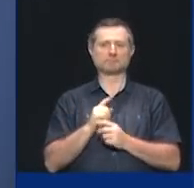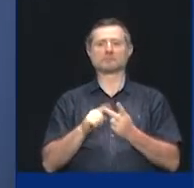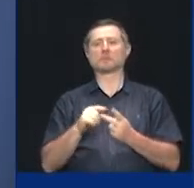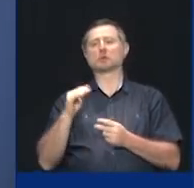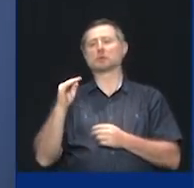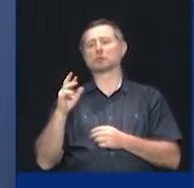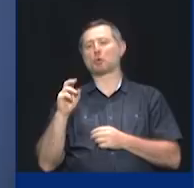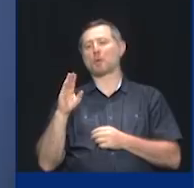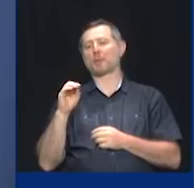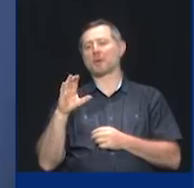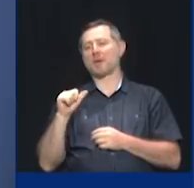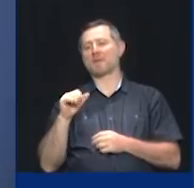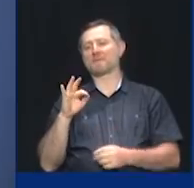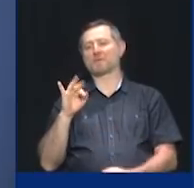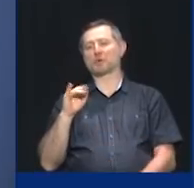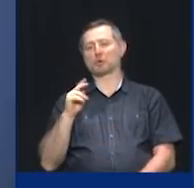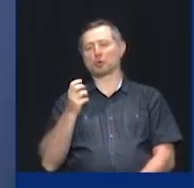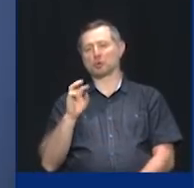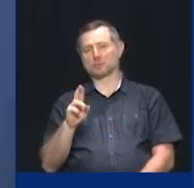of